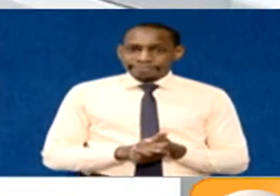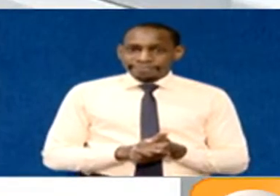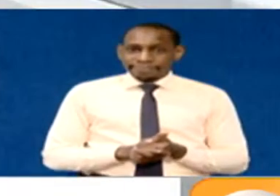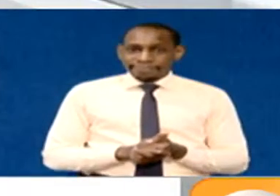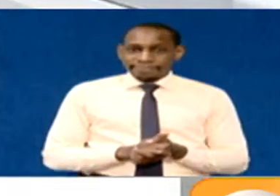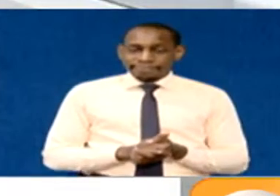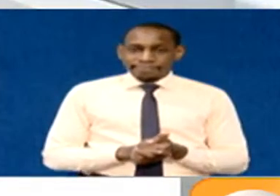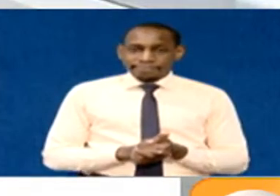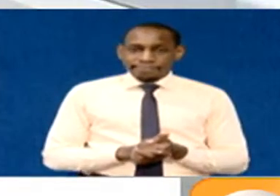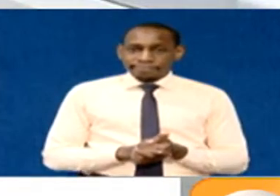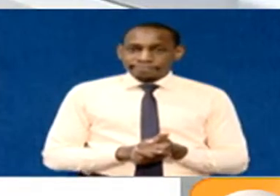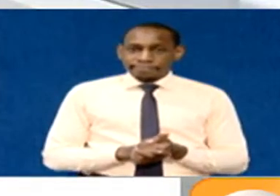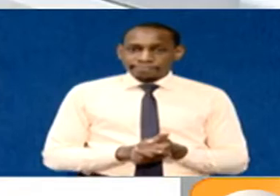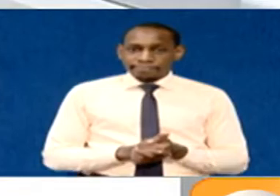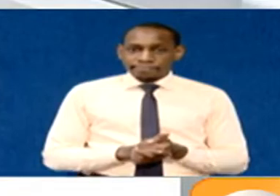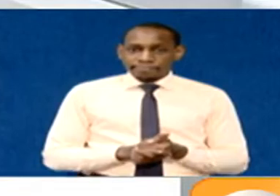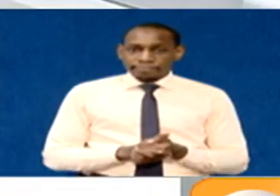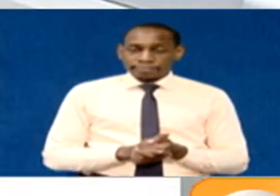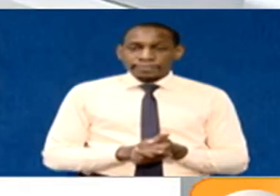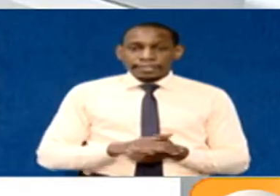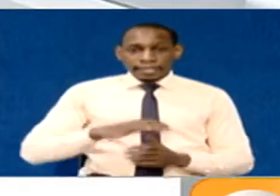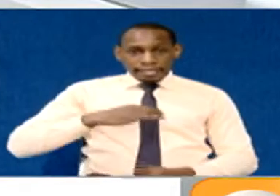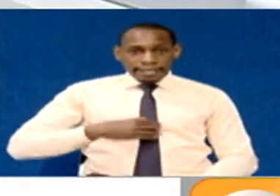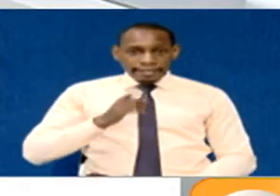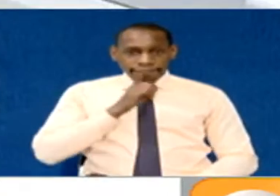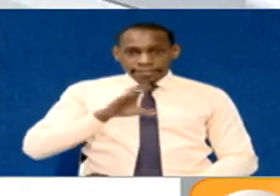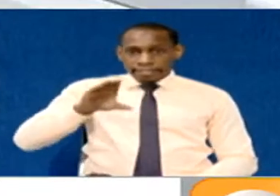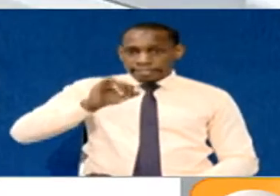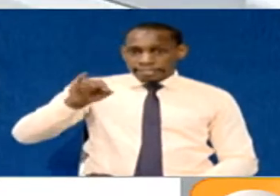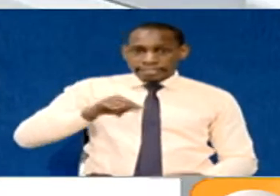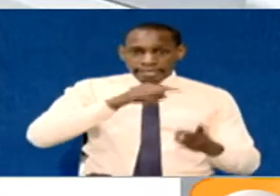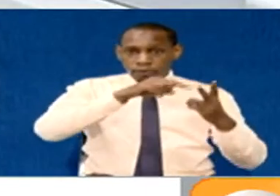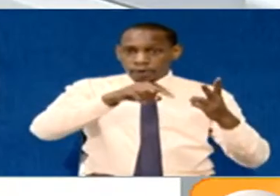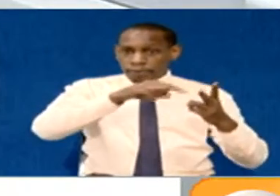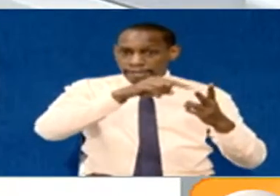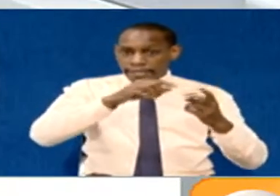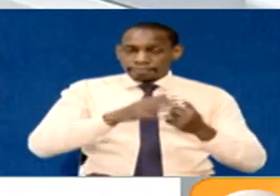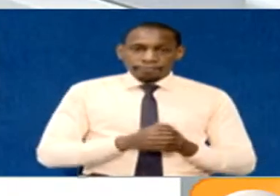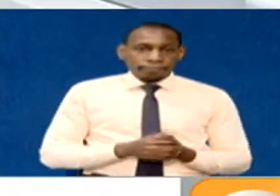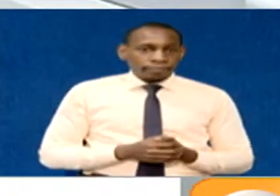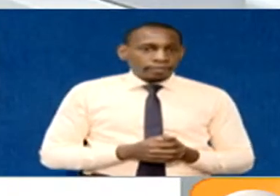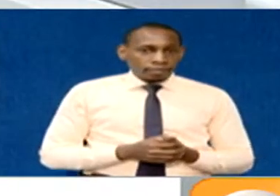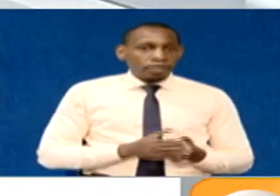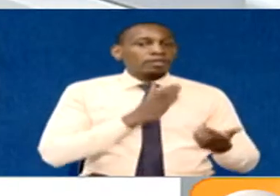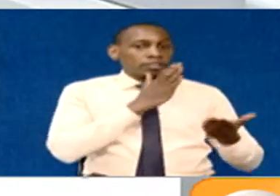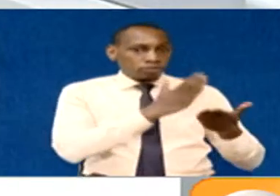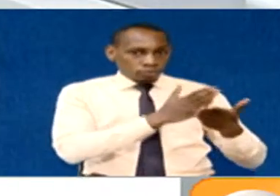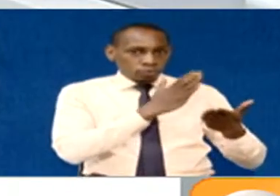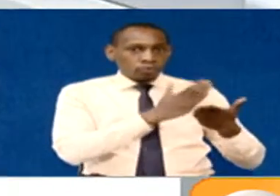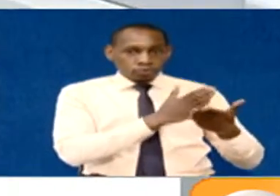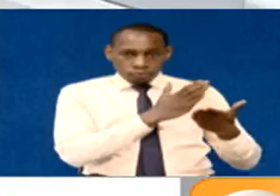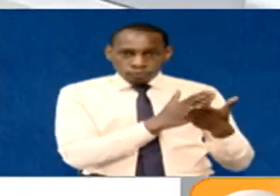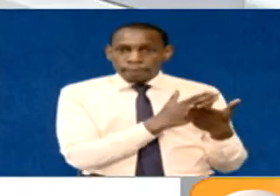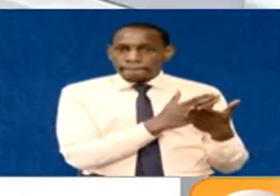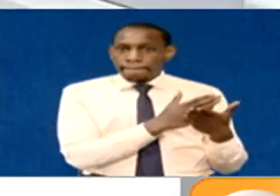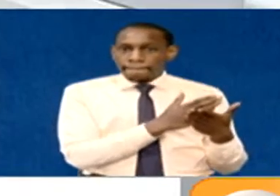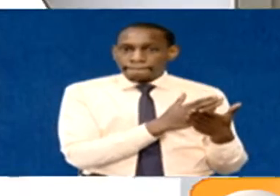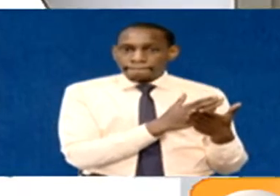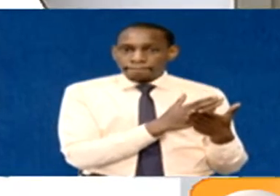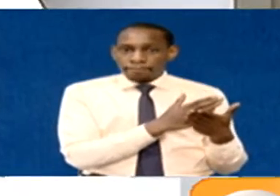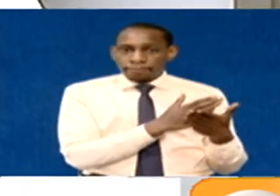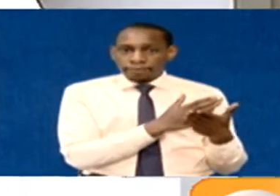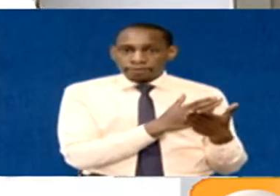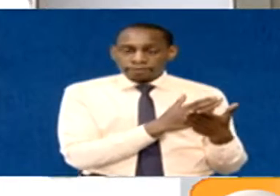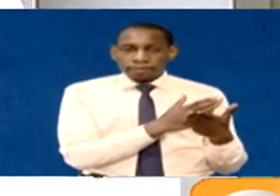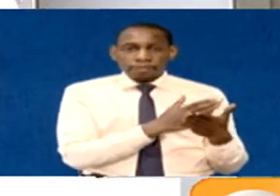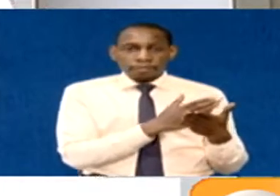coming from retired CJs. Yes, indeed, and therein